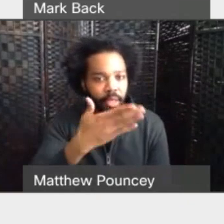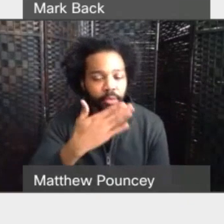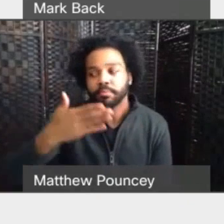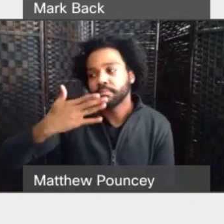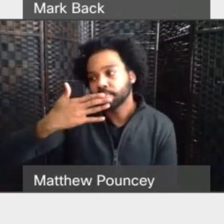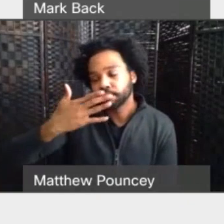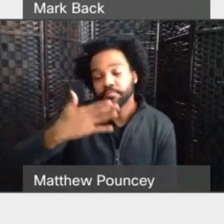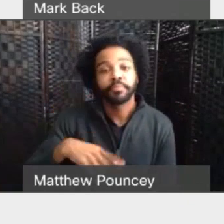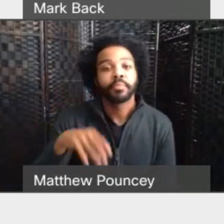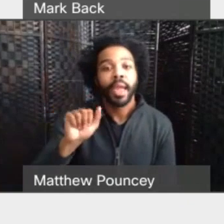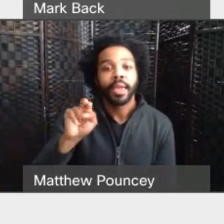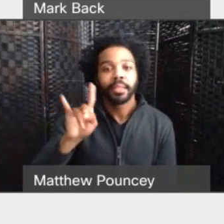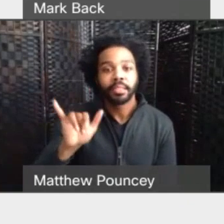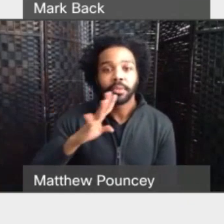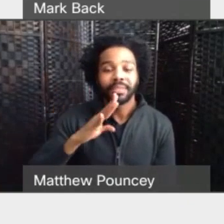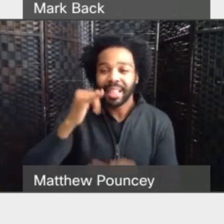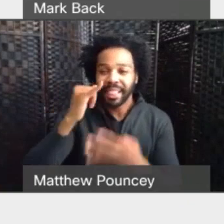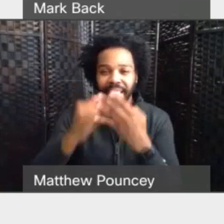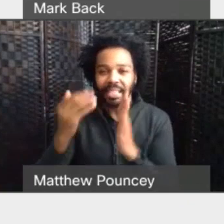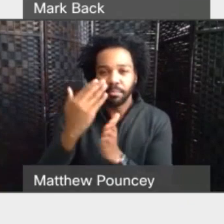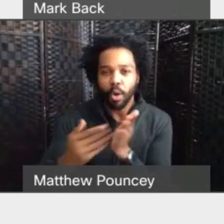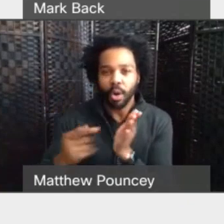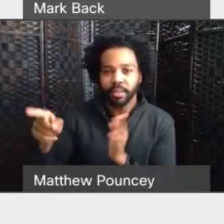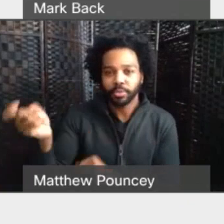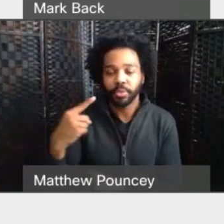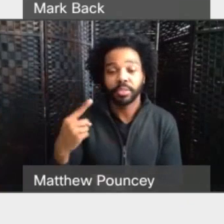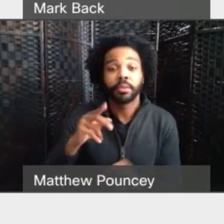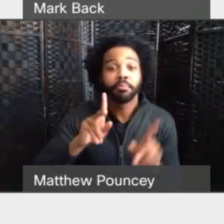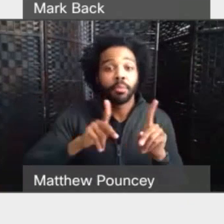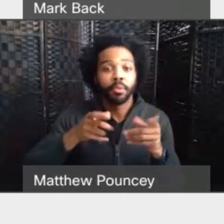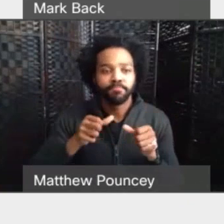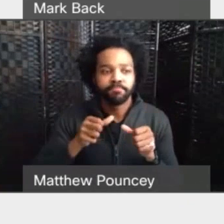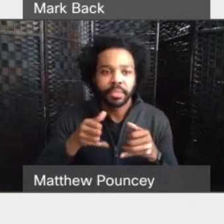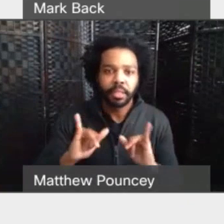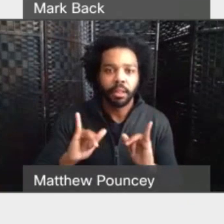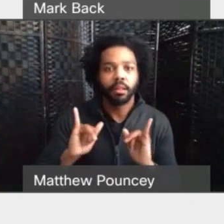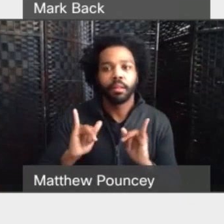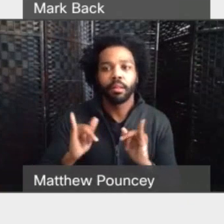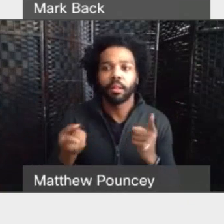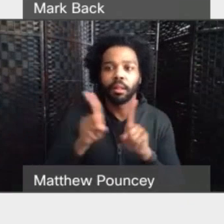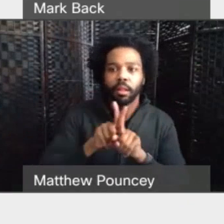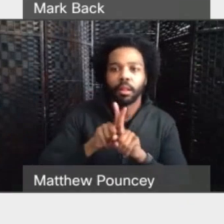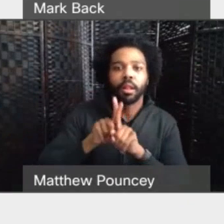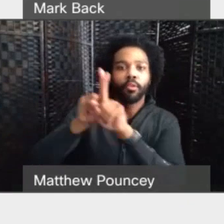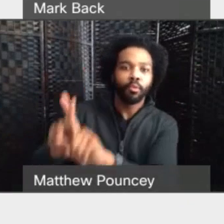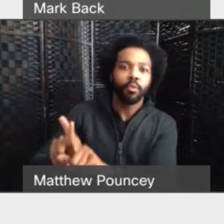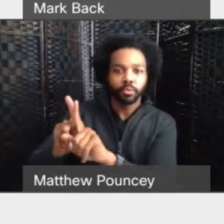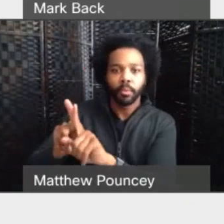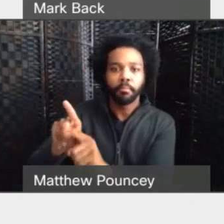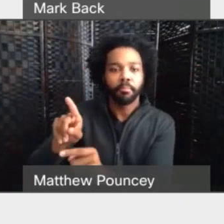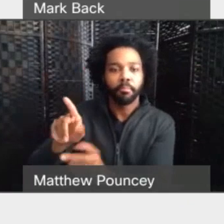the last part of the question, people are still taking people to medical appointments when there's no